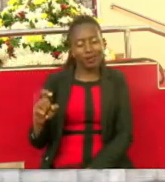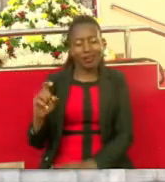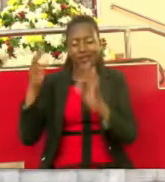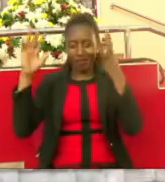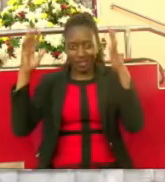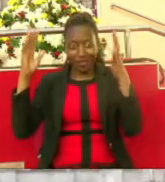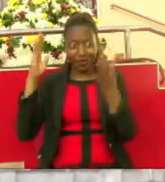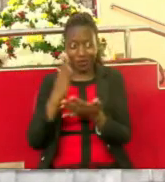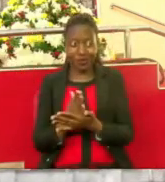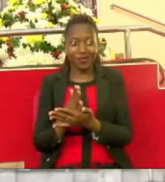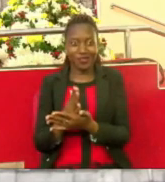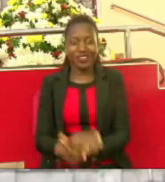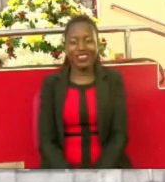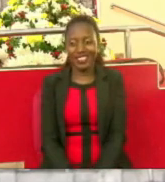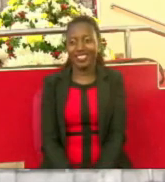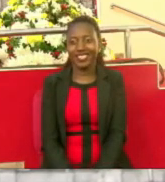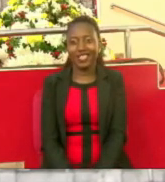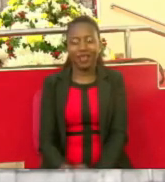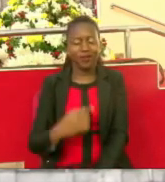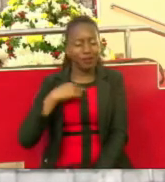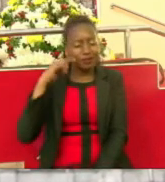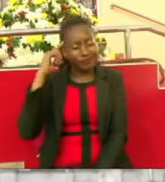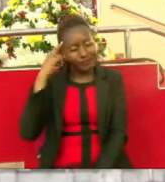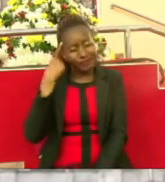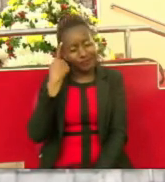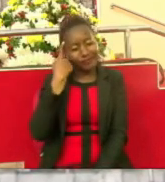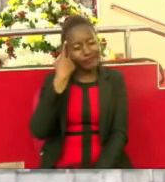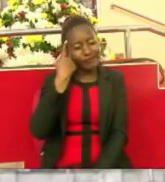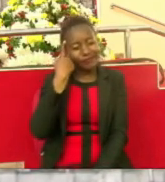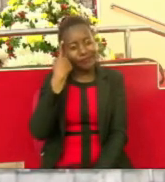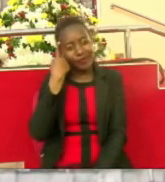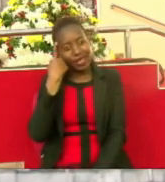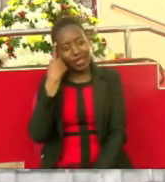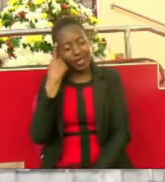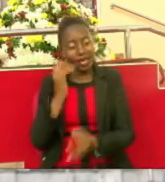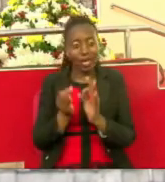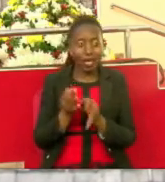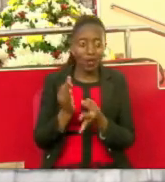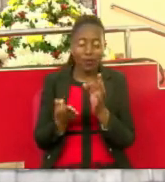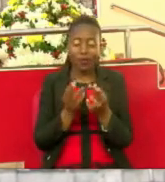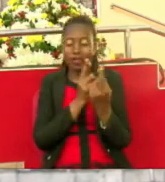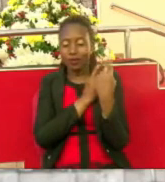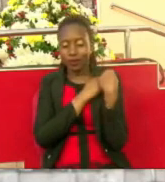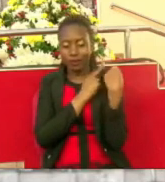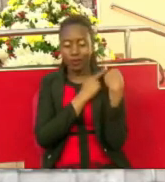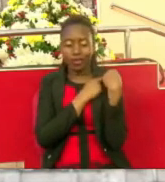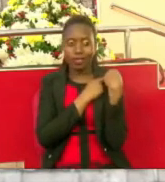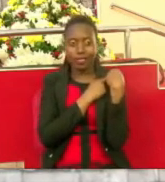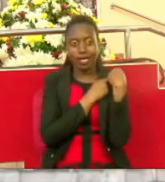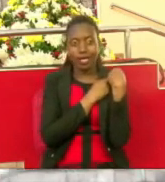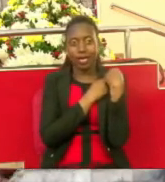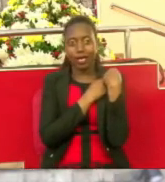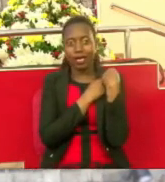kupigwa makofi. I think if there is a responsibility that